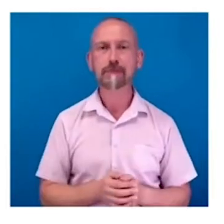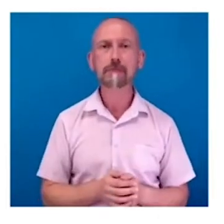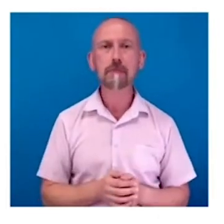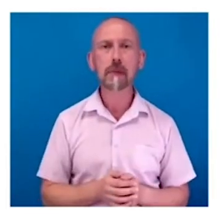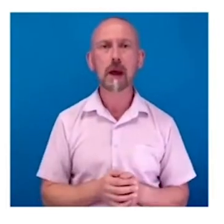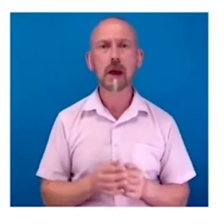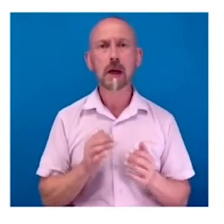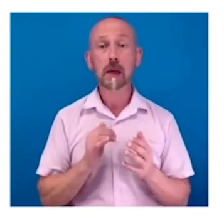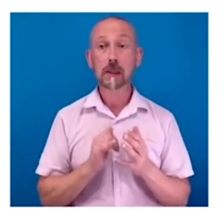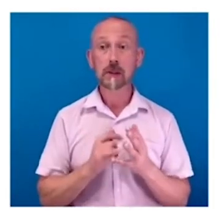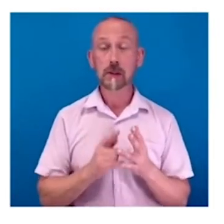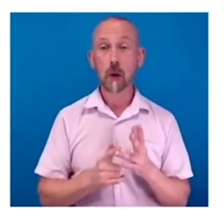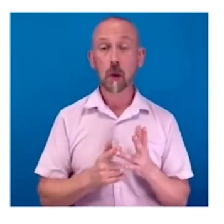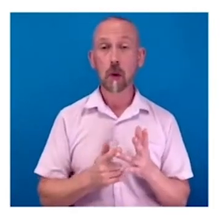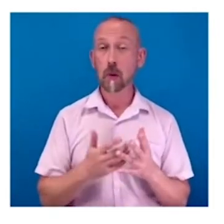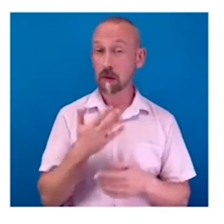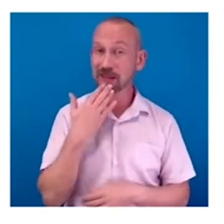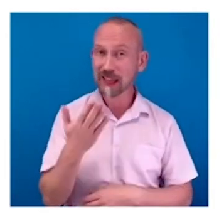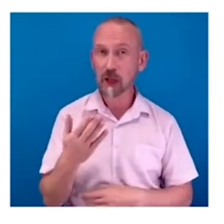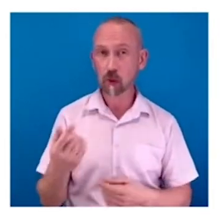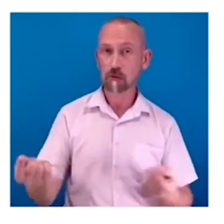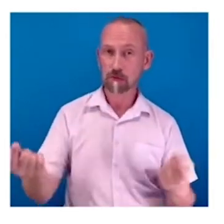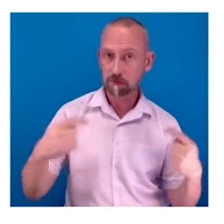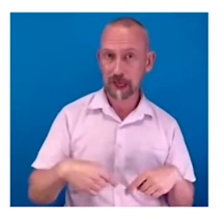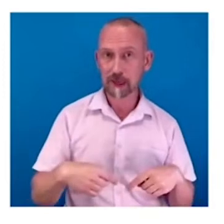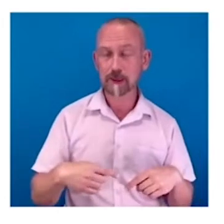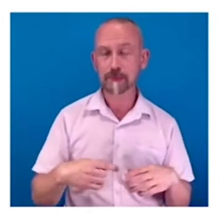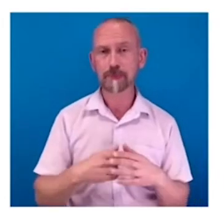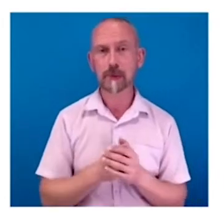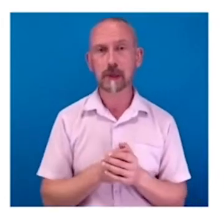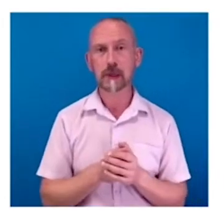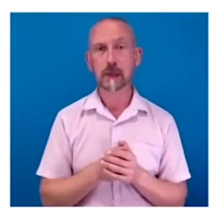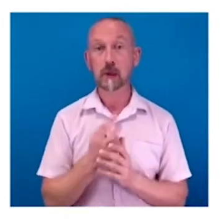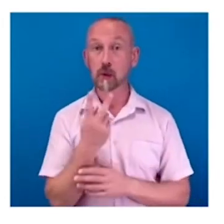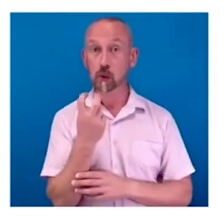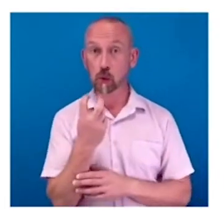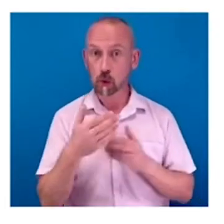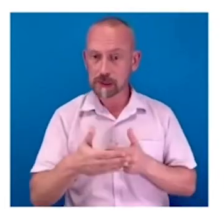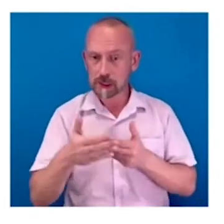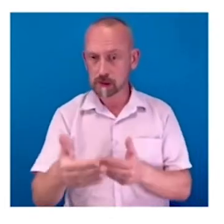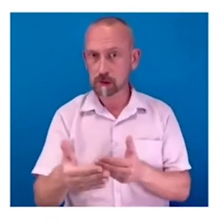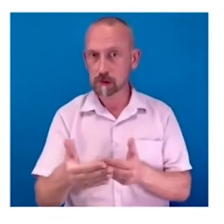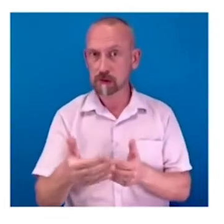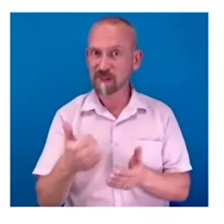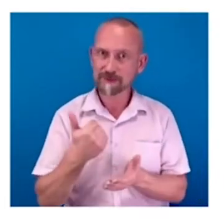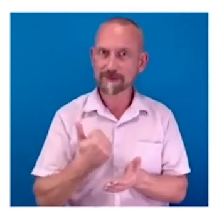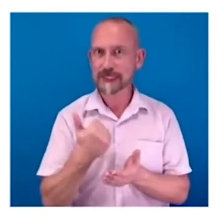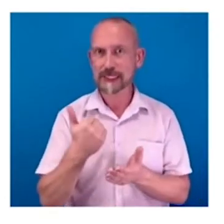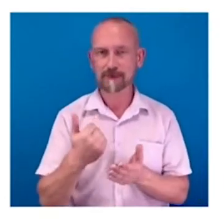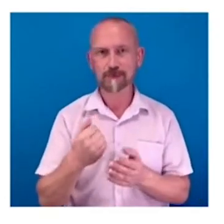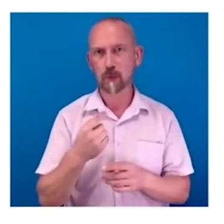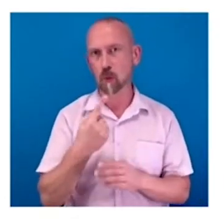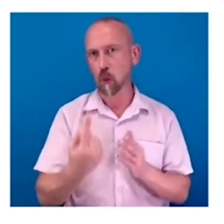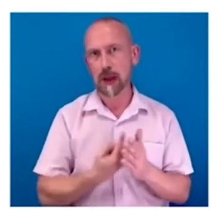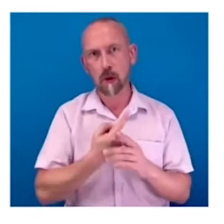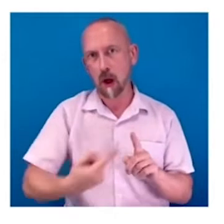Thanks for joining us. We've got a couple of great sessions to follow in the next hour and a half. So I hope you've had